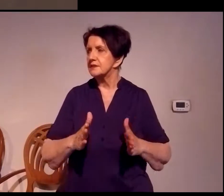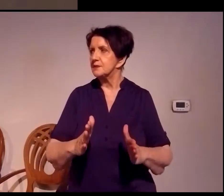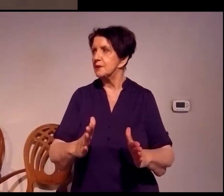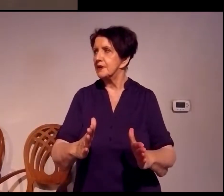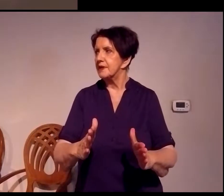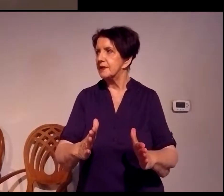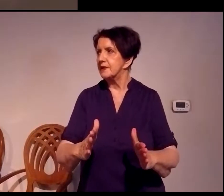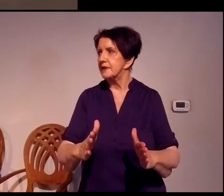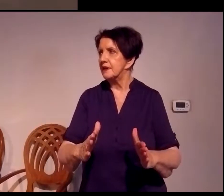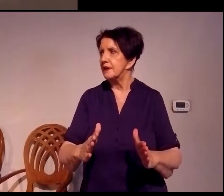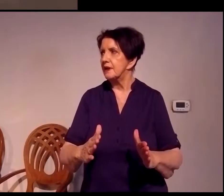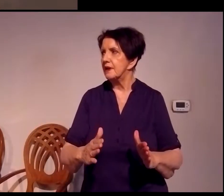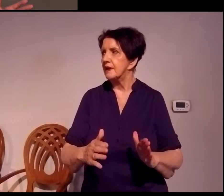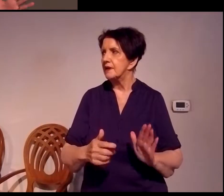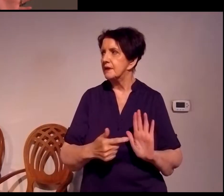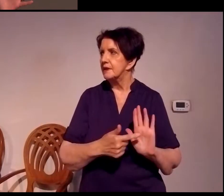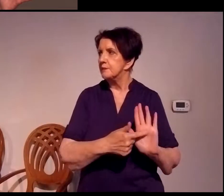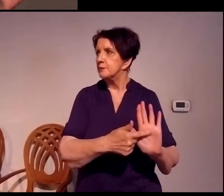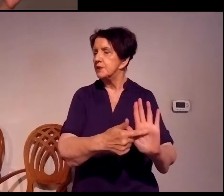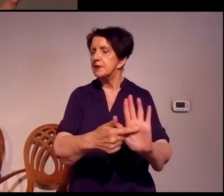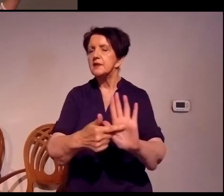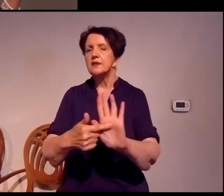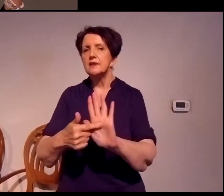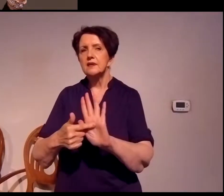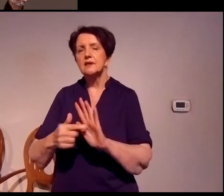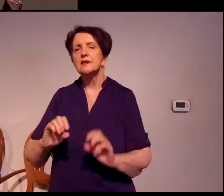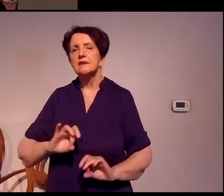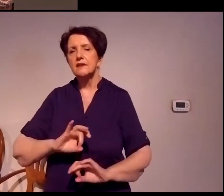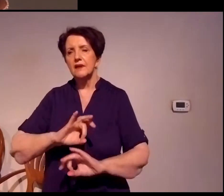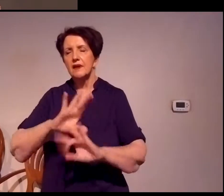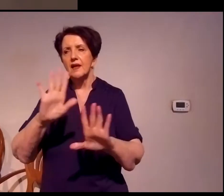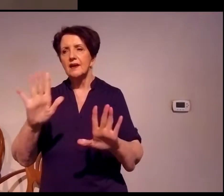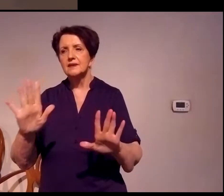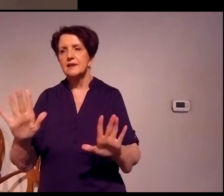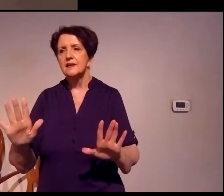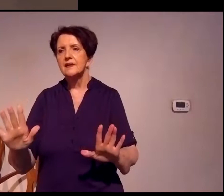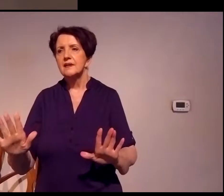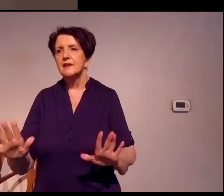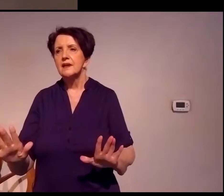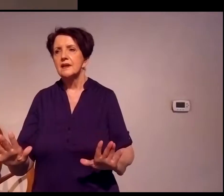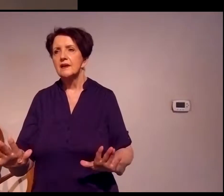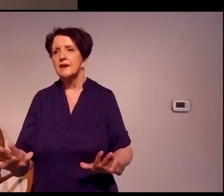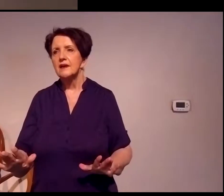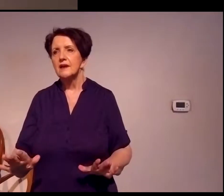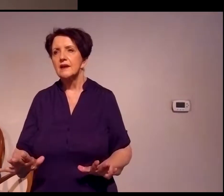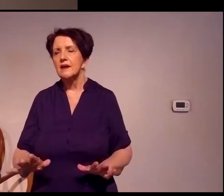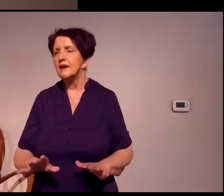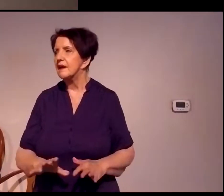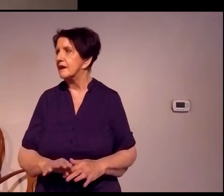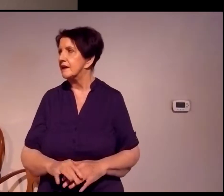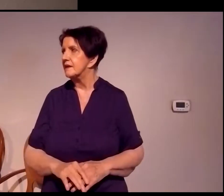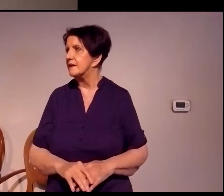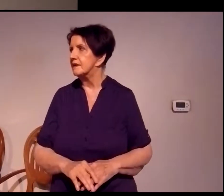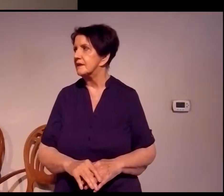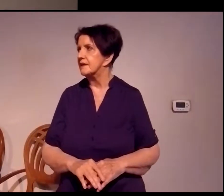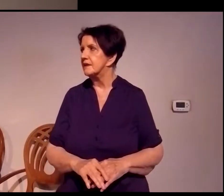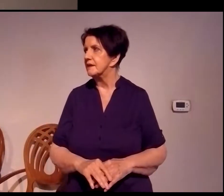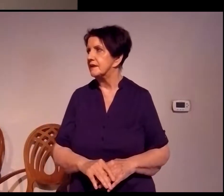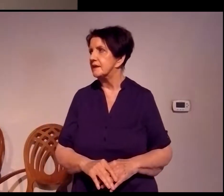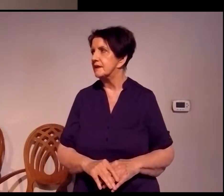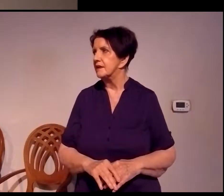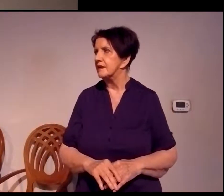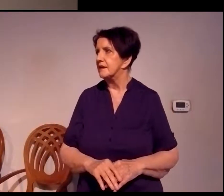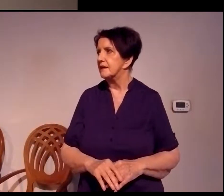We are the light. We are the